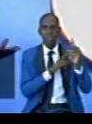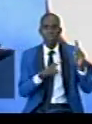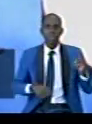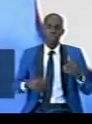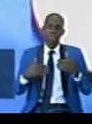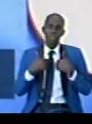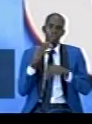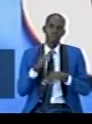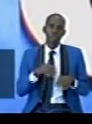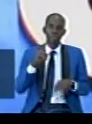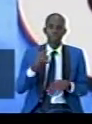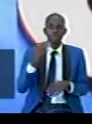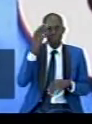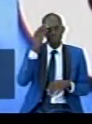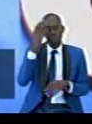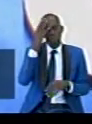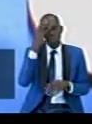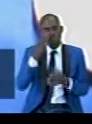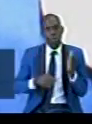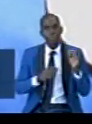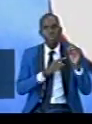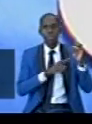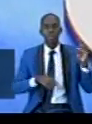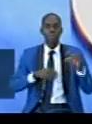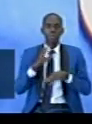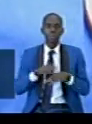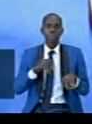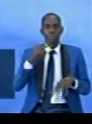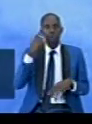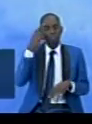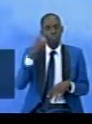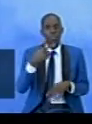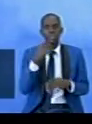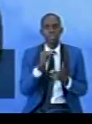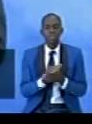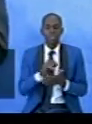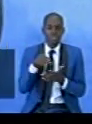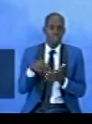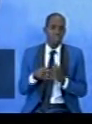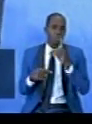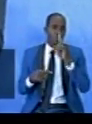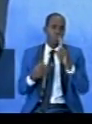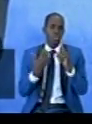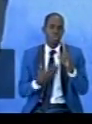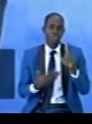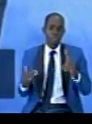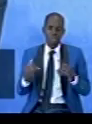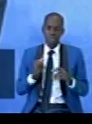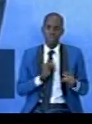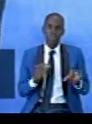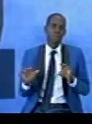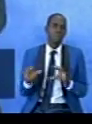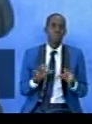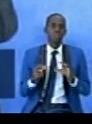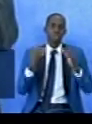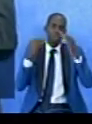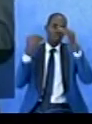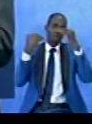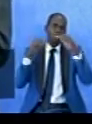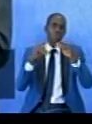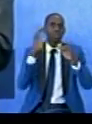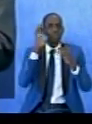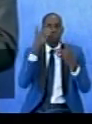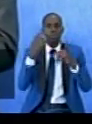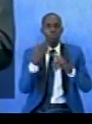identify what the Lord has called you for, and you say, this one thing I do. Imitation will come from here and from